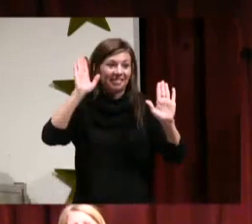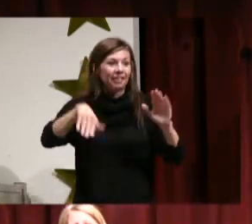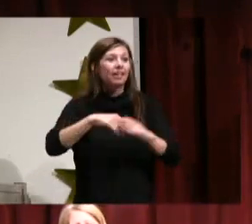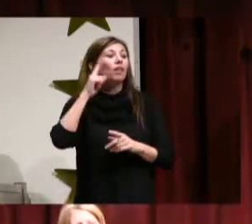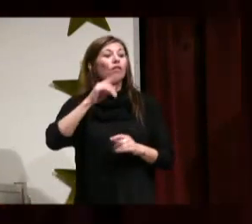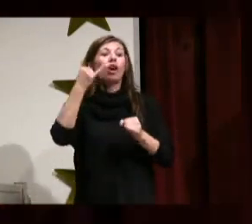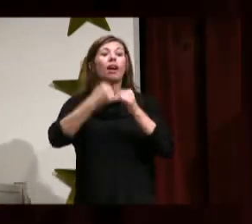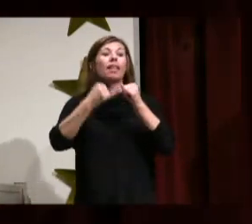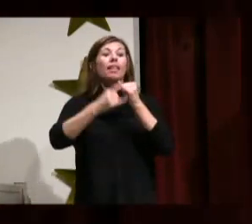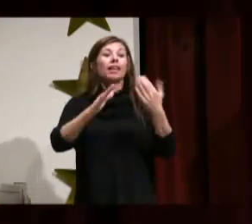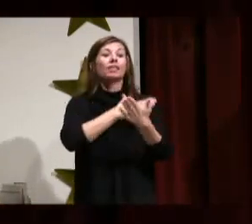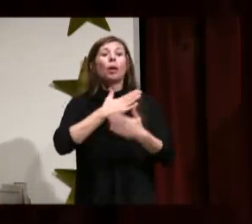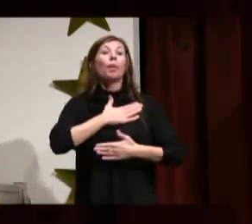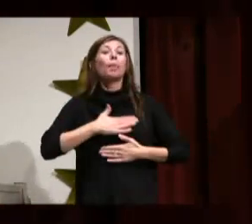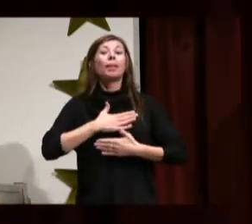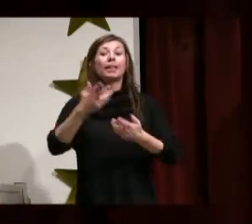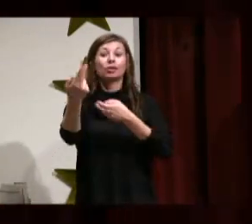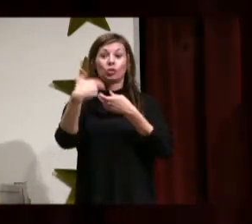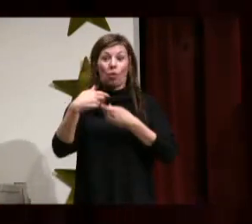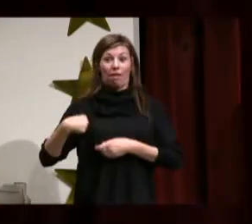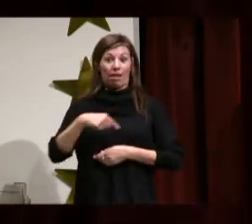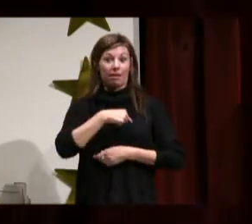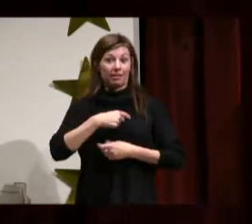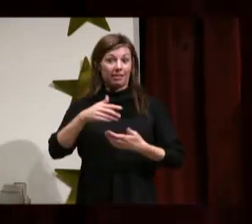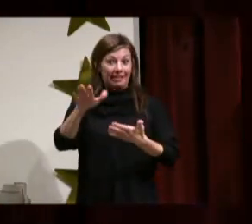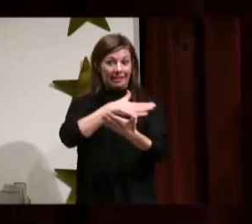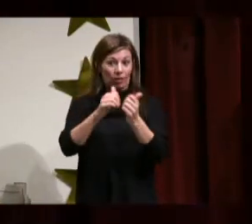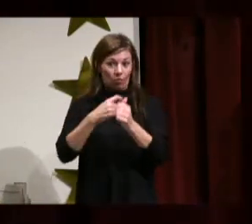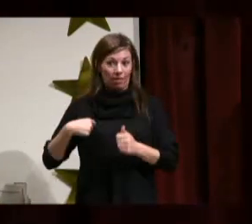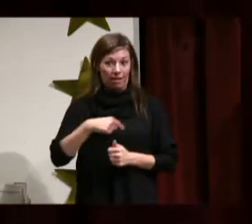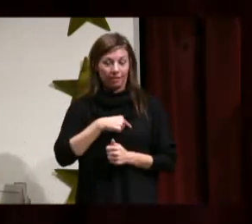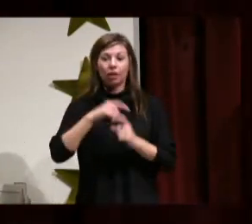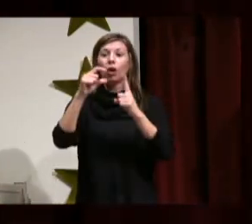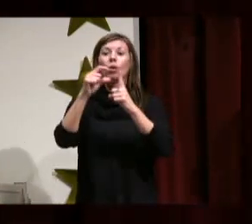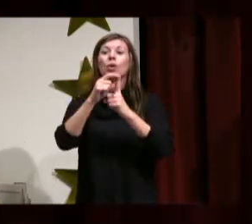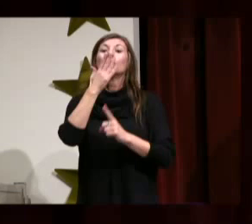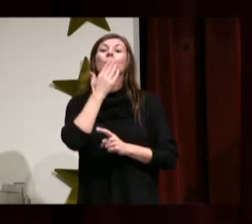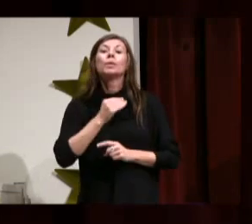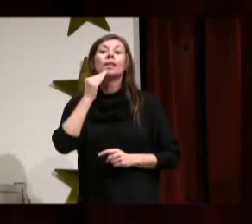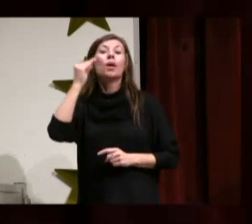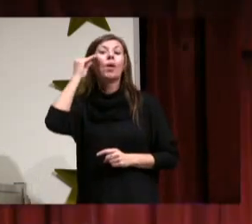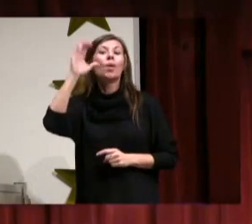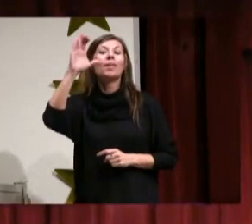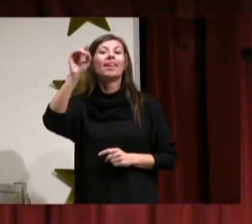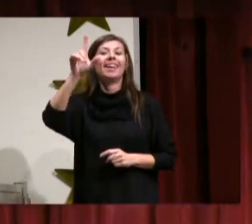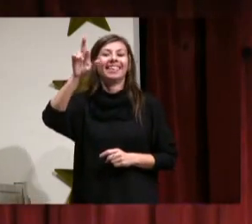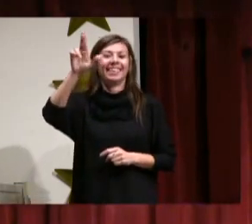For our last song, feel free to sing along if you know. The words are Sweet Home Colorado.